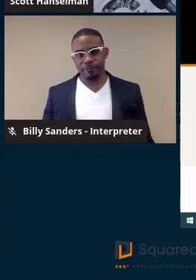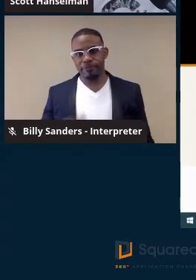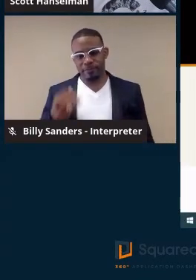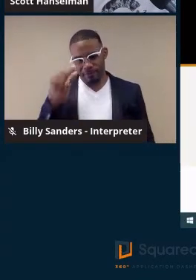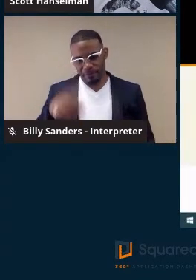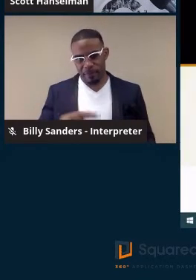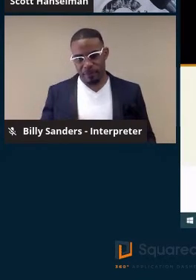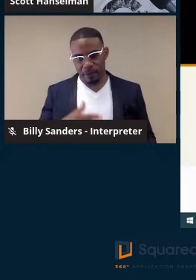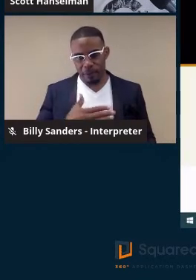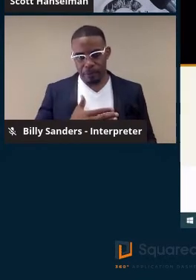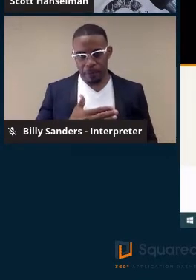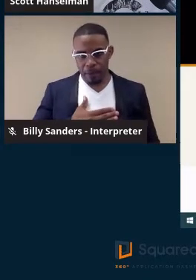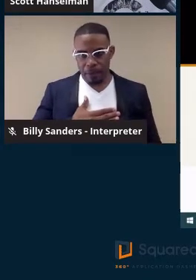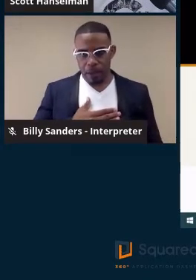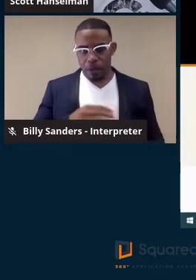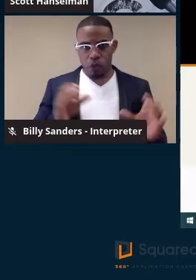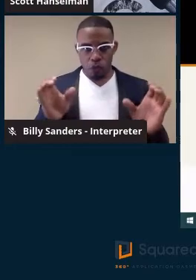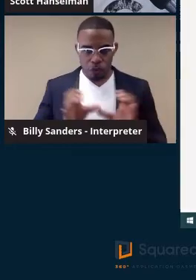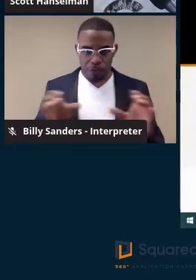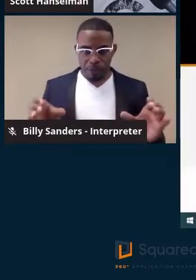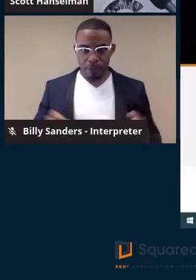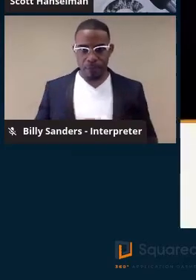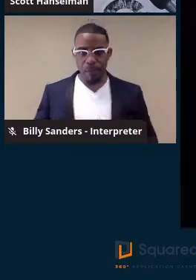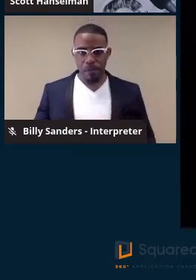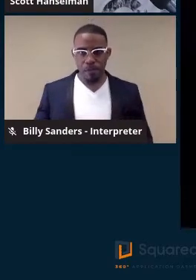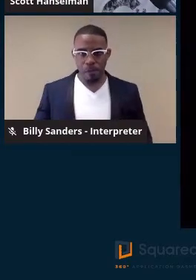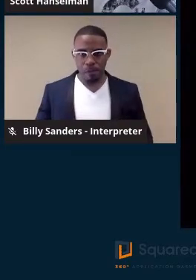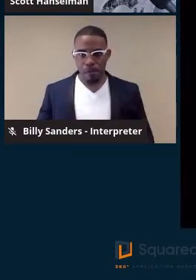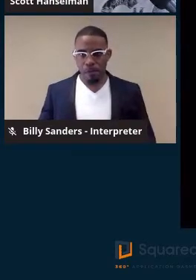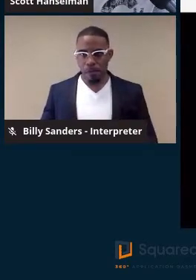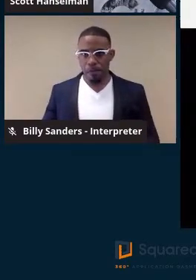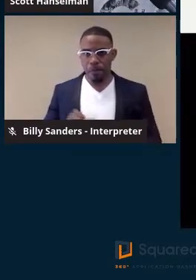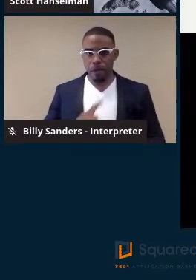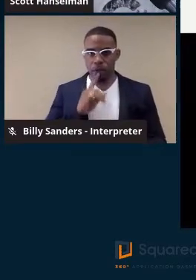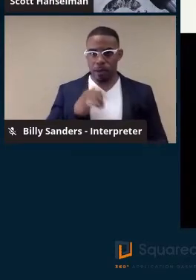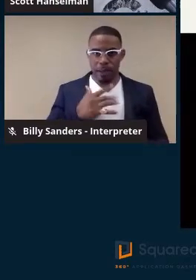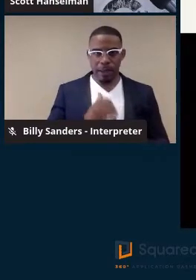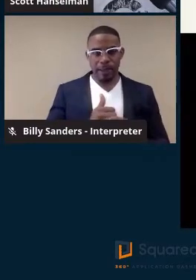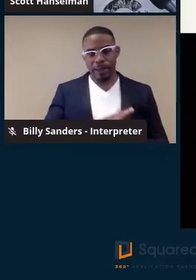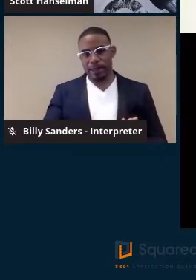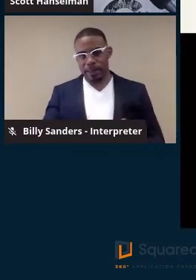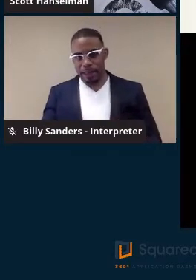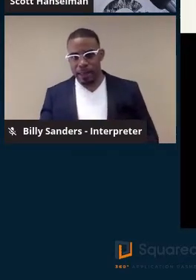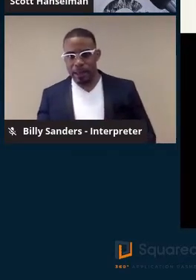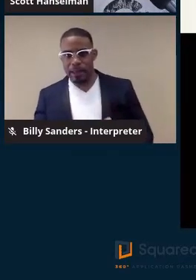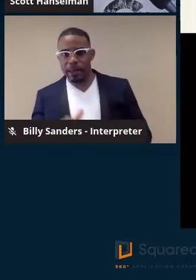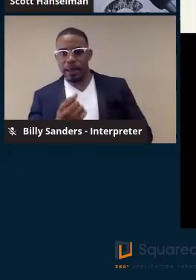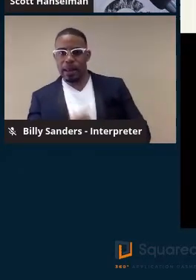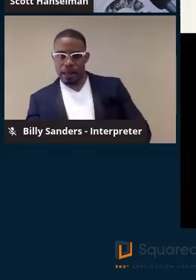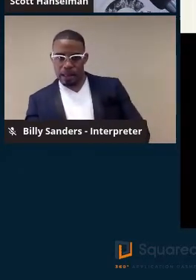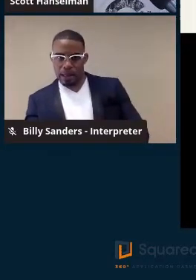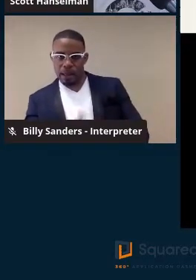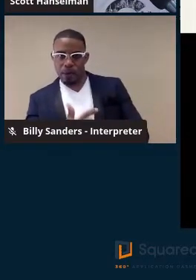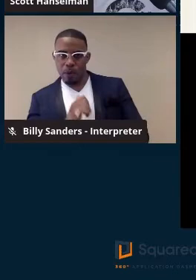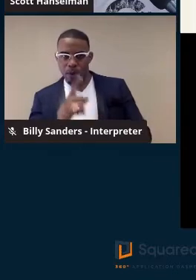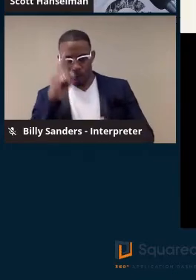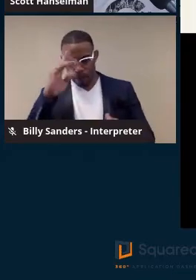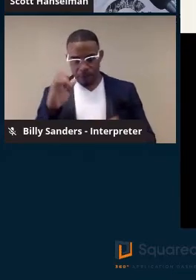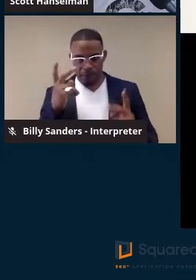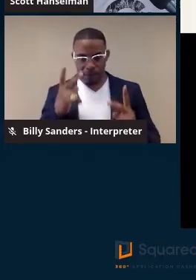about my certificates to make sure that I get that nice lock that we all expect to